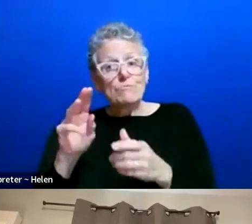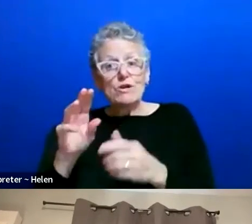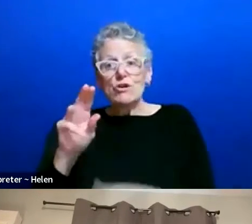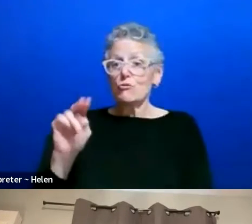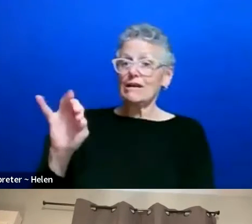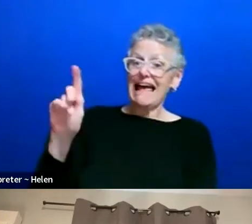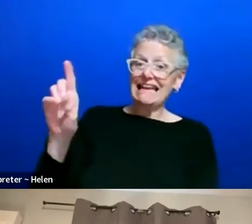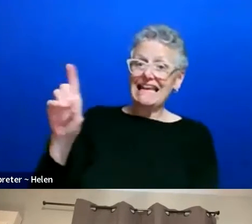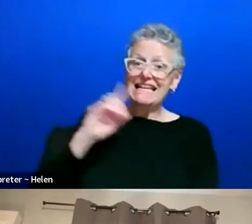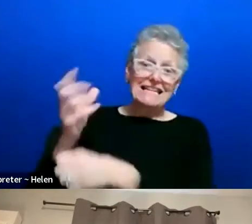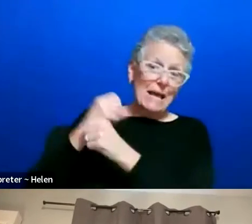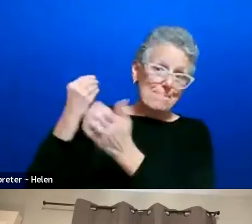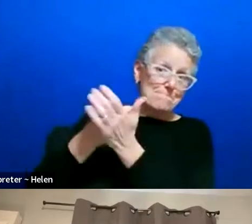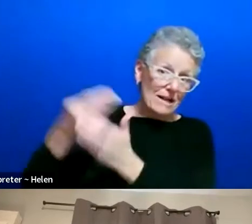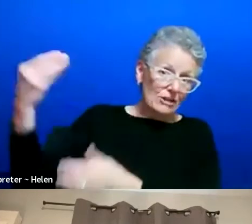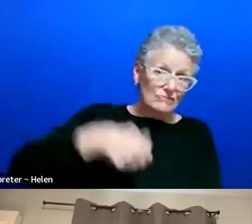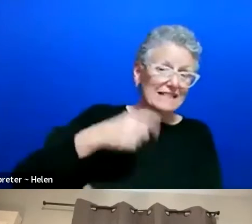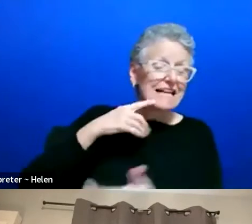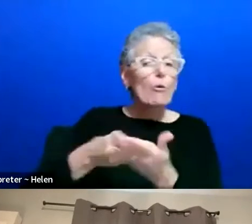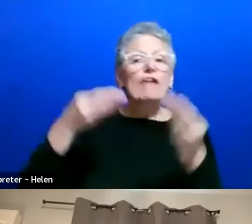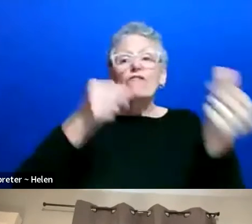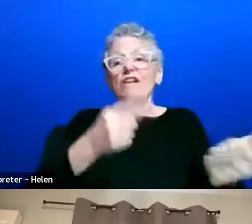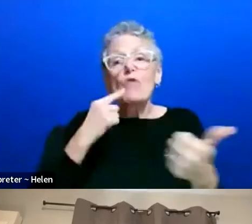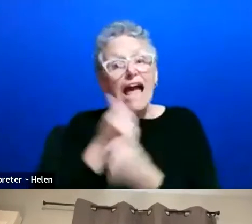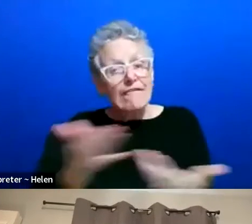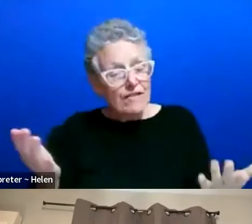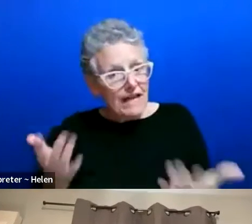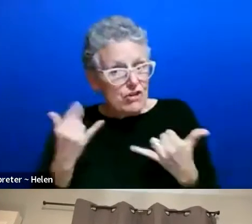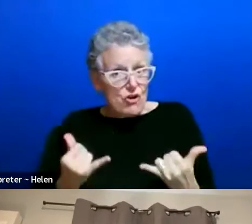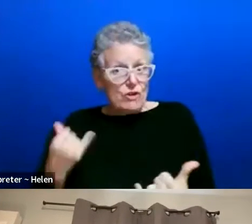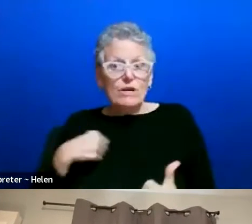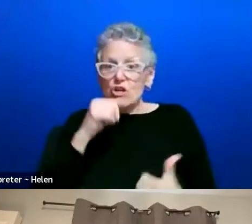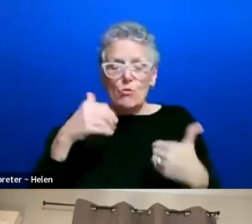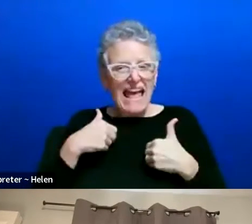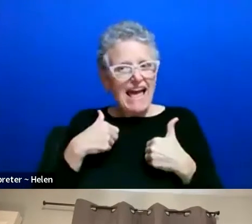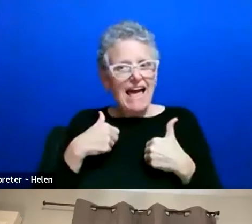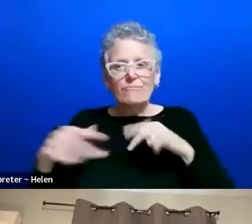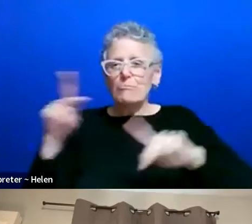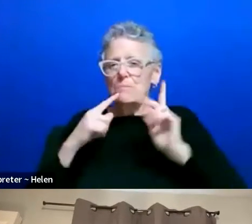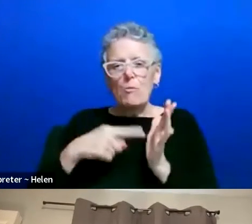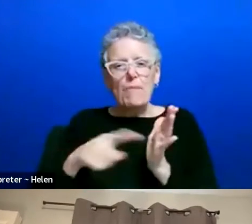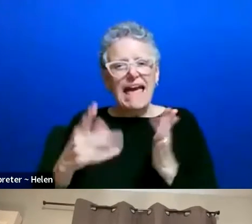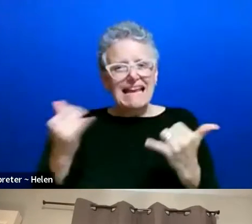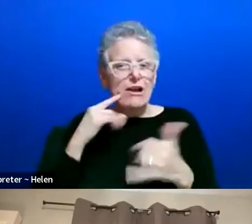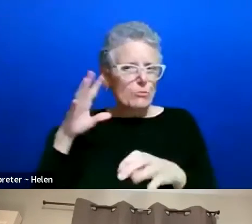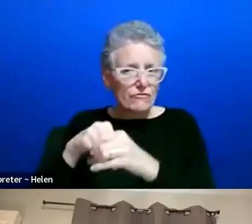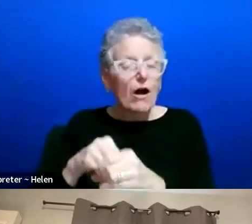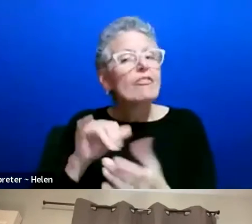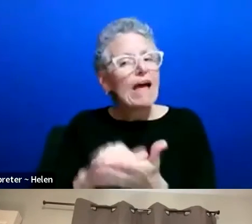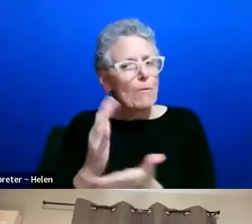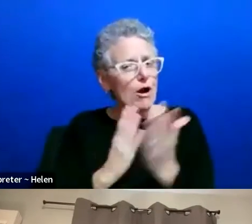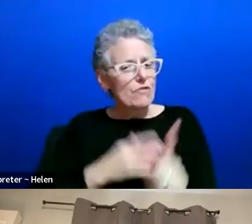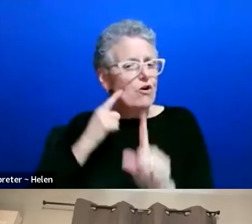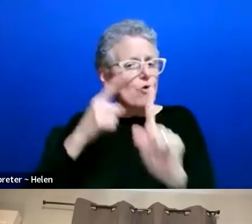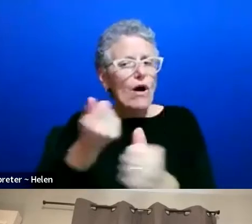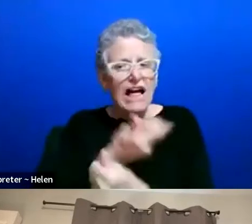we've funded everything. We currently don't have athletes pay at this point. That was part of our mission, is that everything would